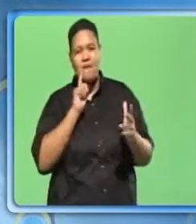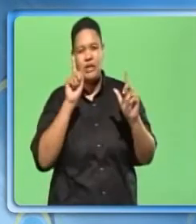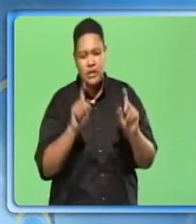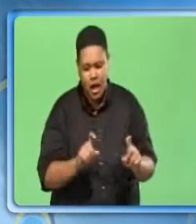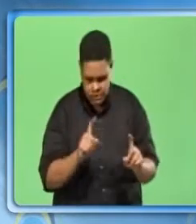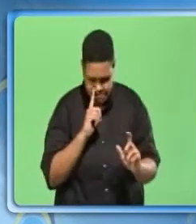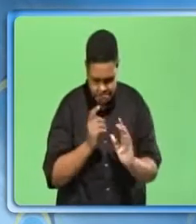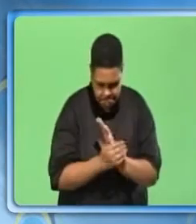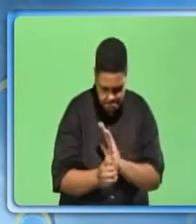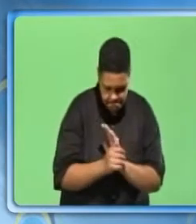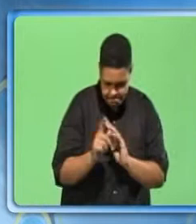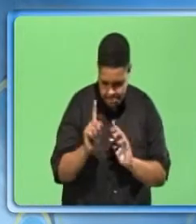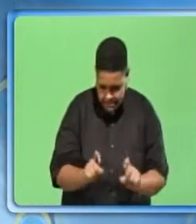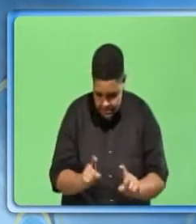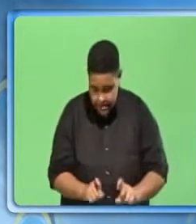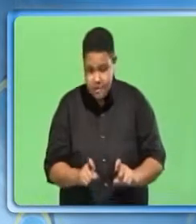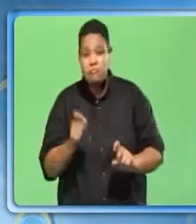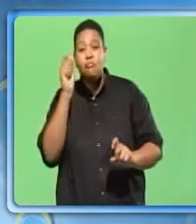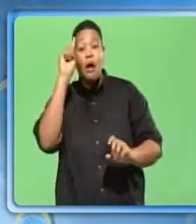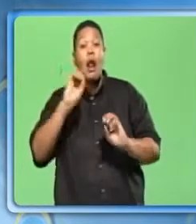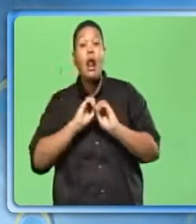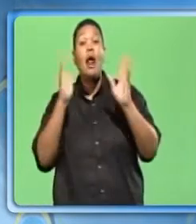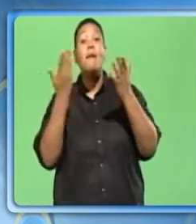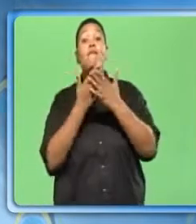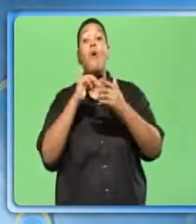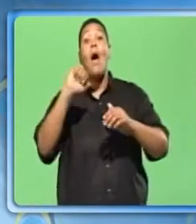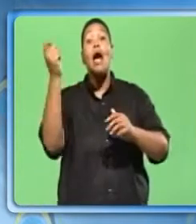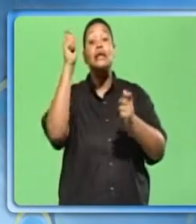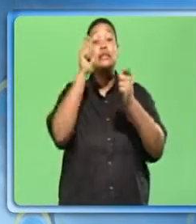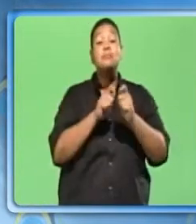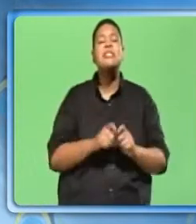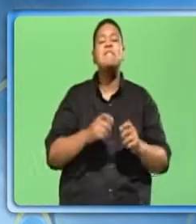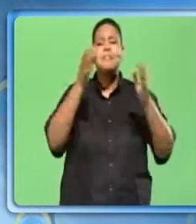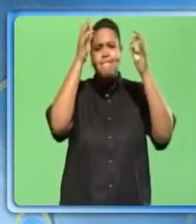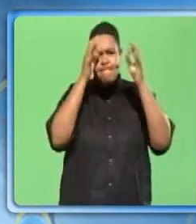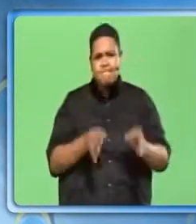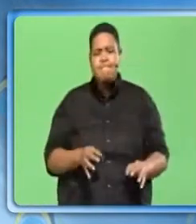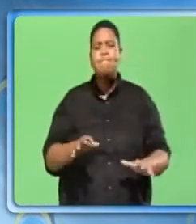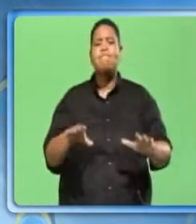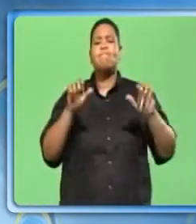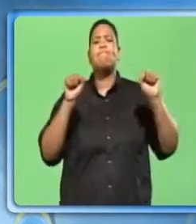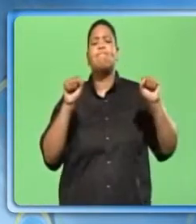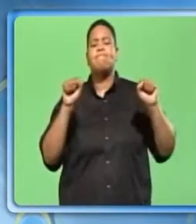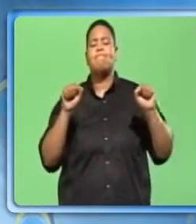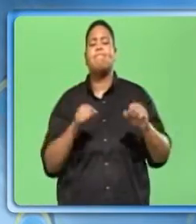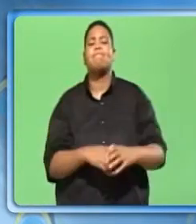and understood clearly before any specific conclusions can be drawn.